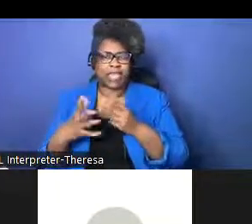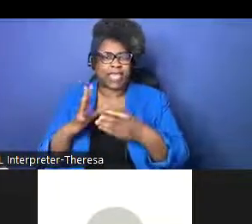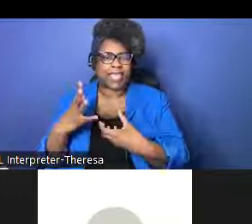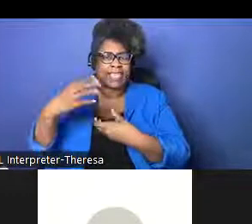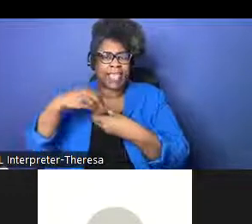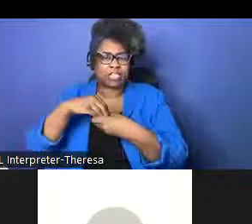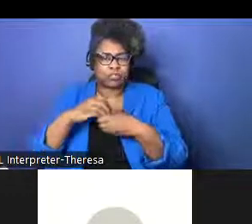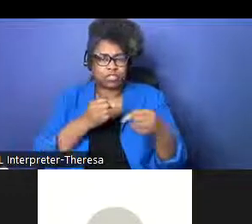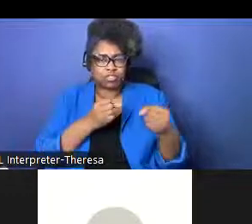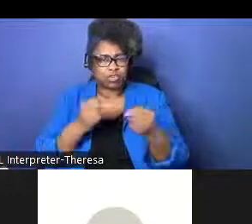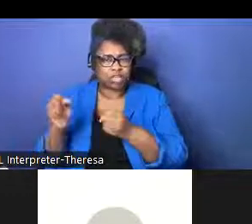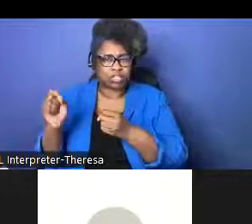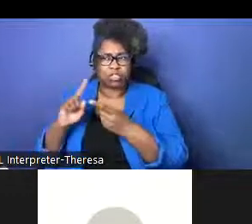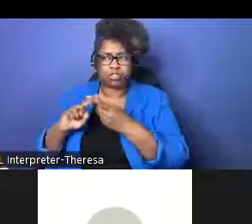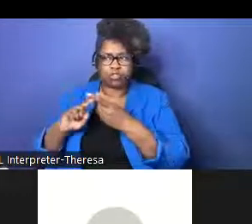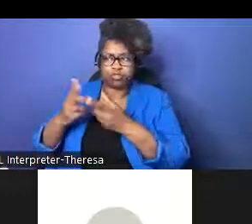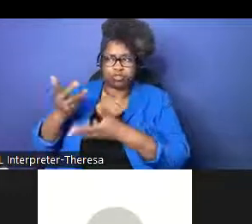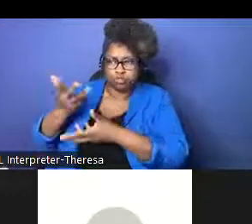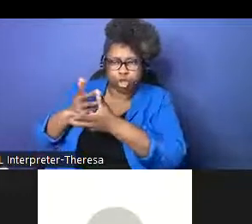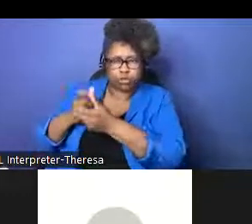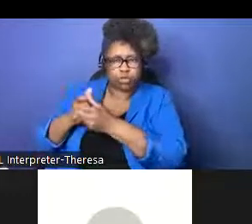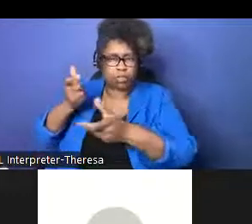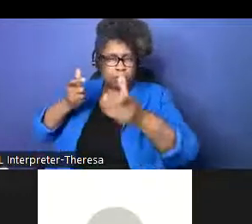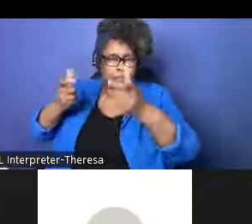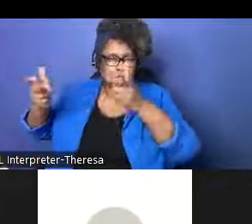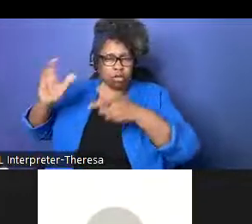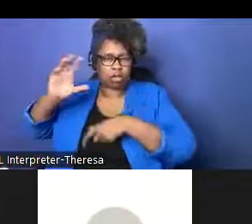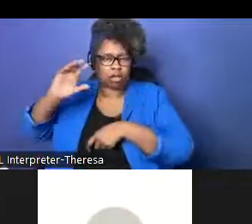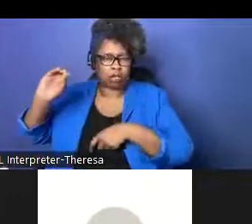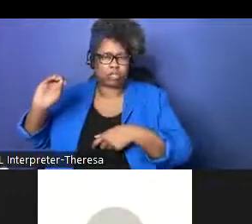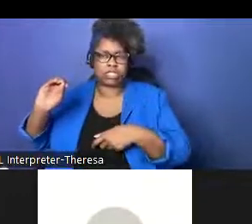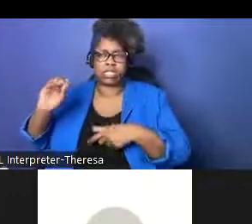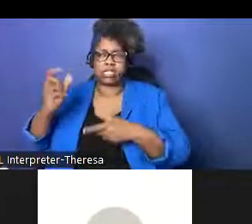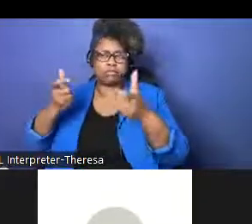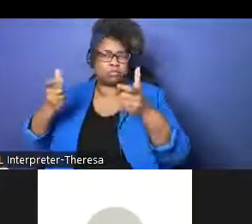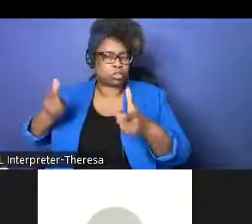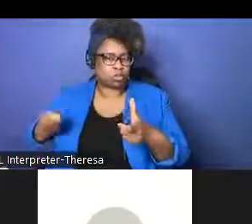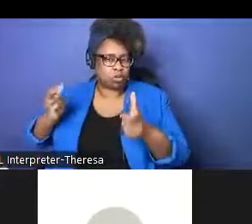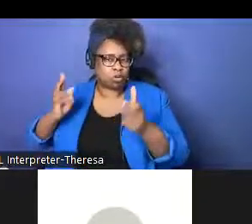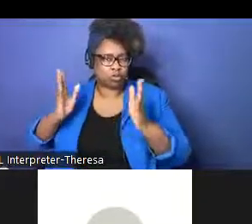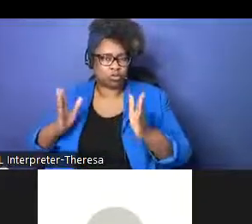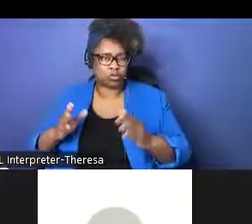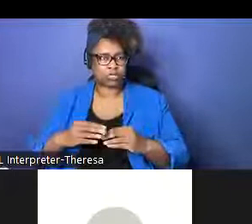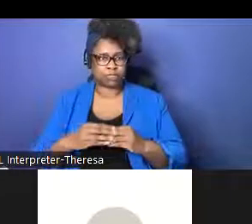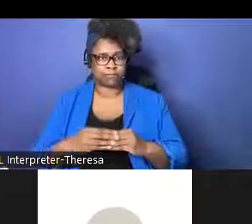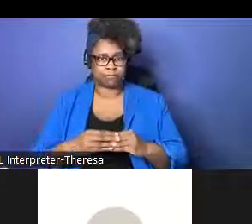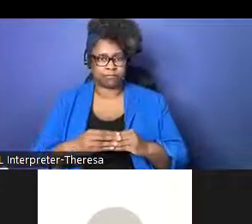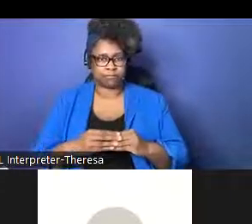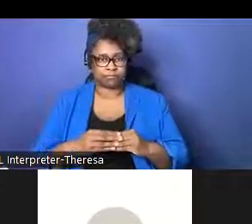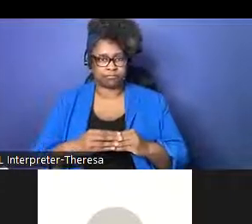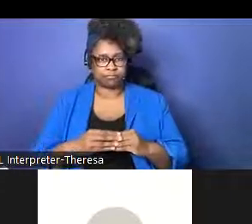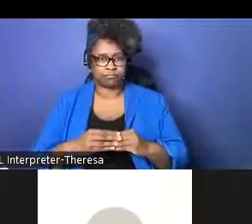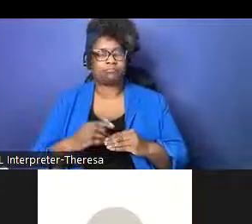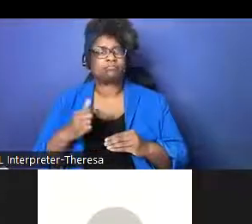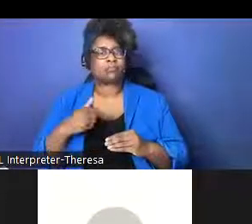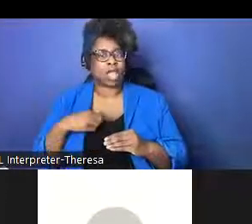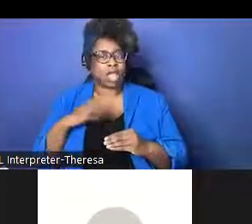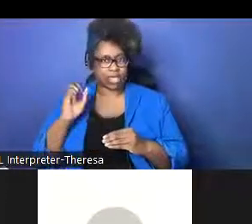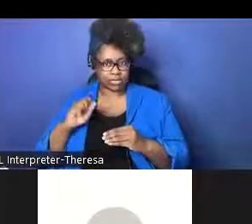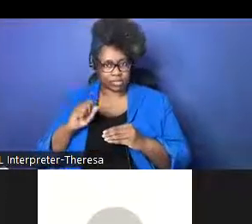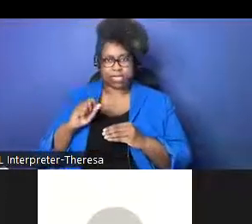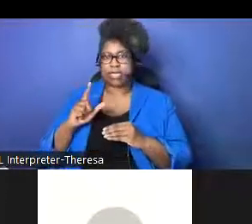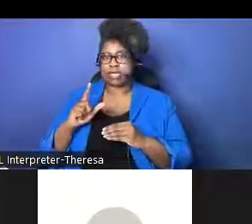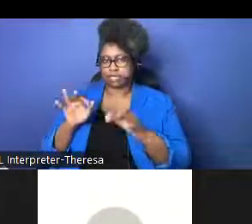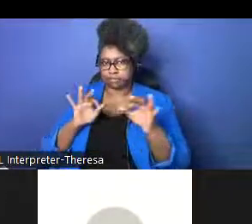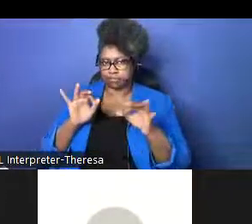kind of talk to those bigger companies and bigger owners? Yeah, I could speak to that.